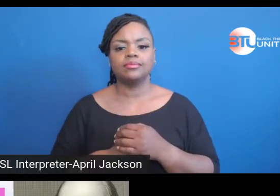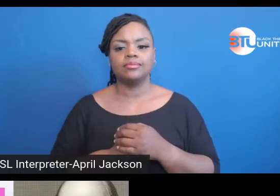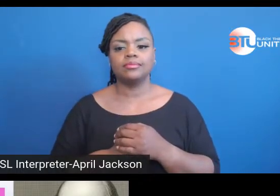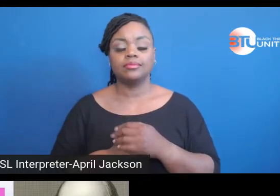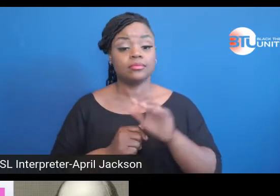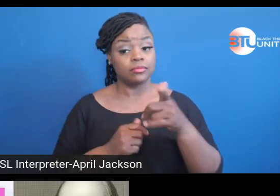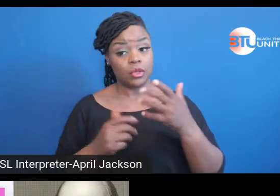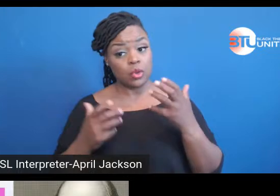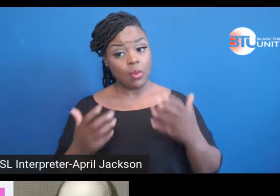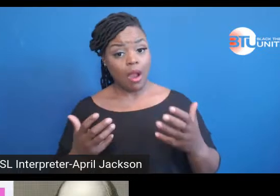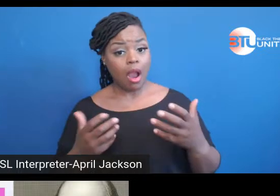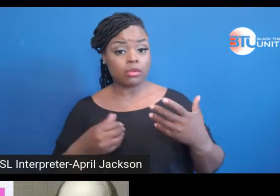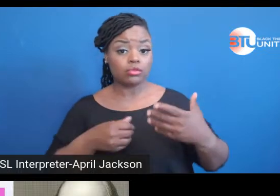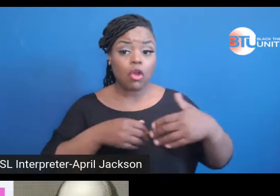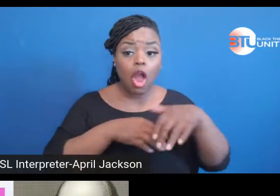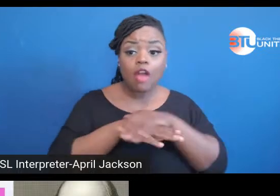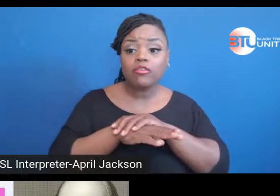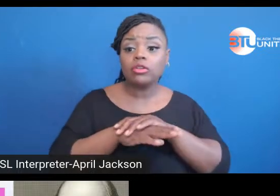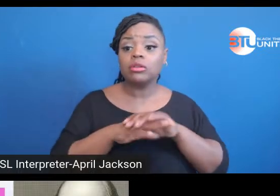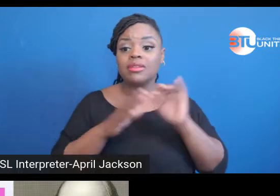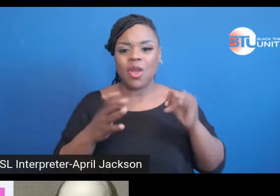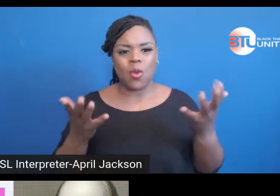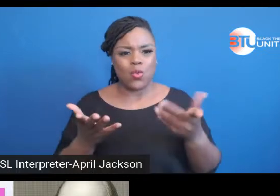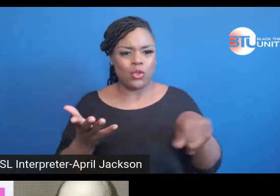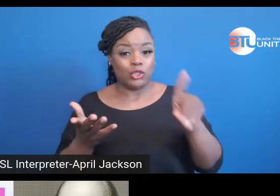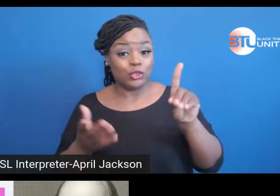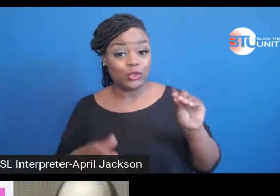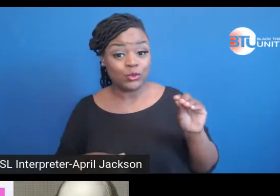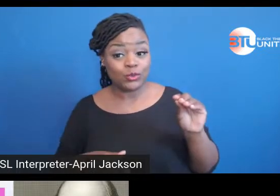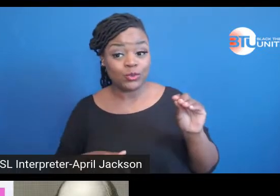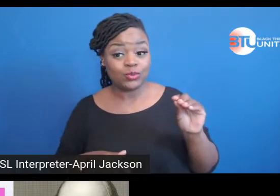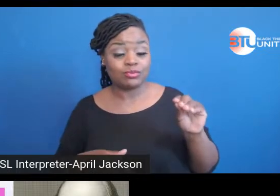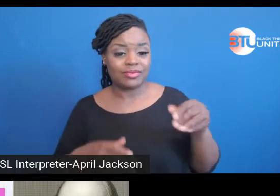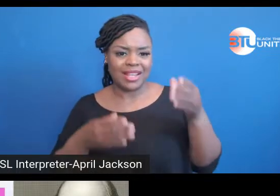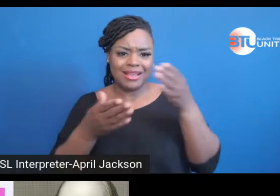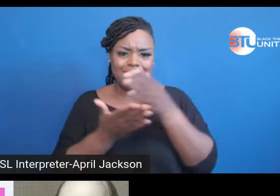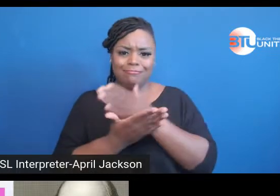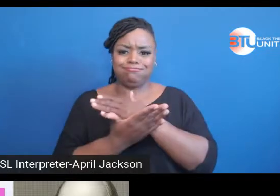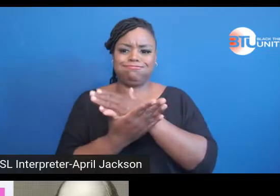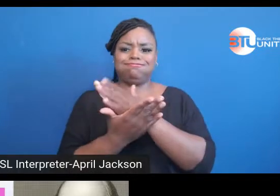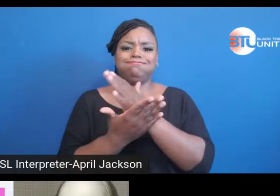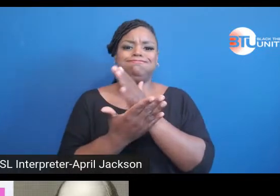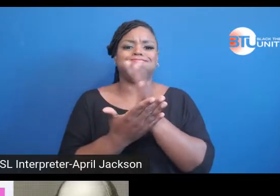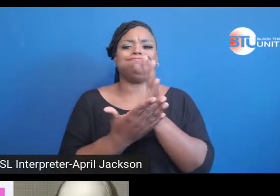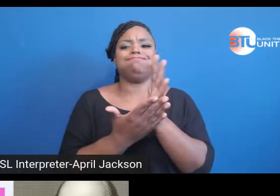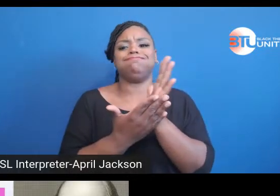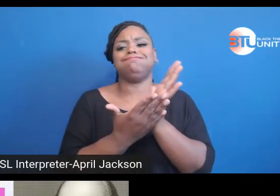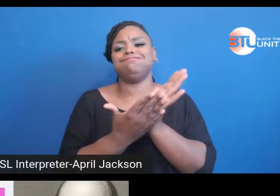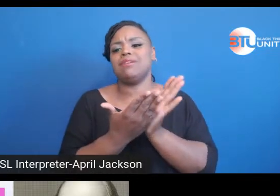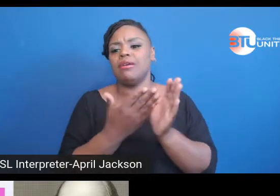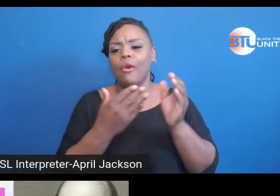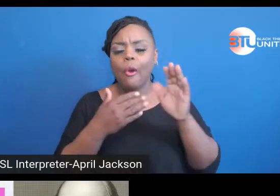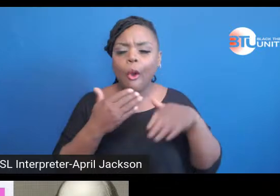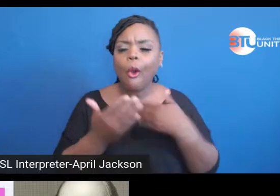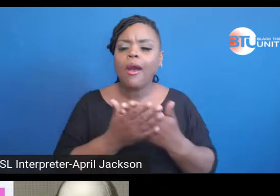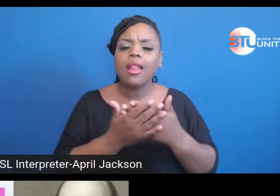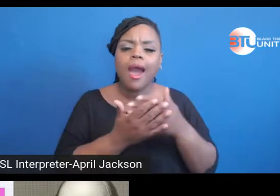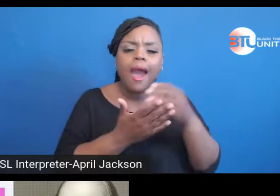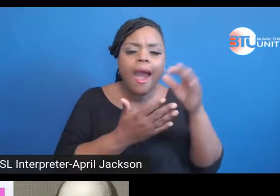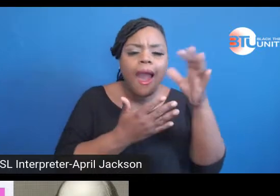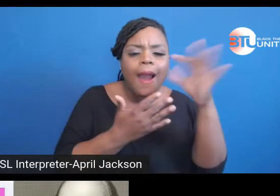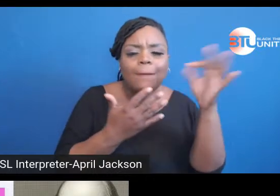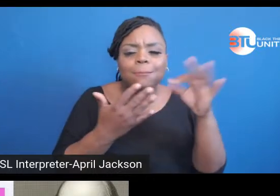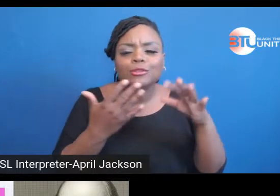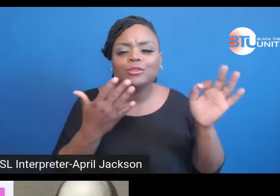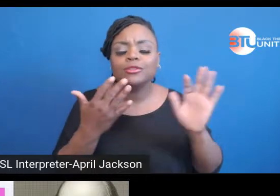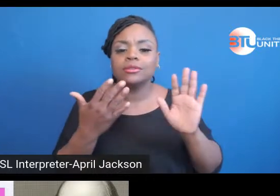what they are going to do with it, but not necessarily giving them the universe of options that they may not, that you would